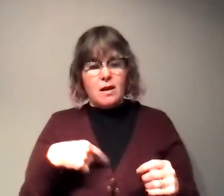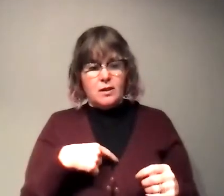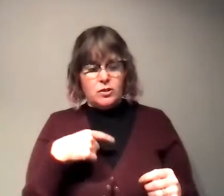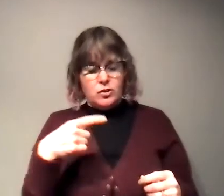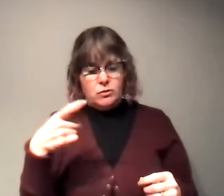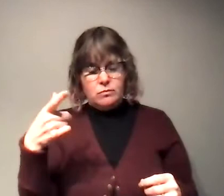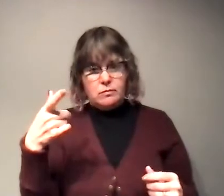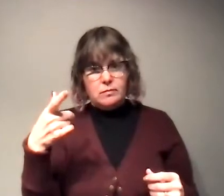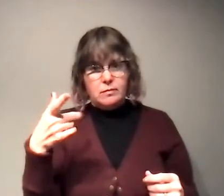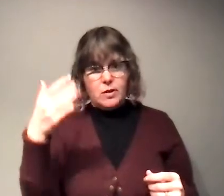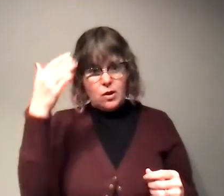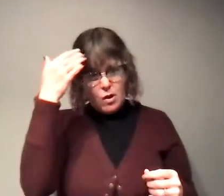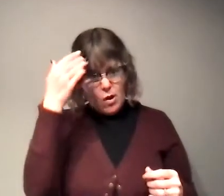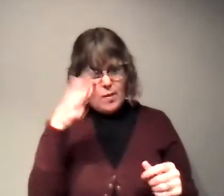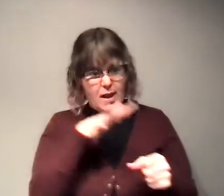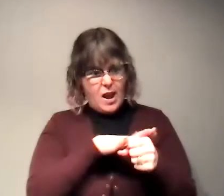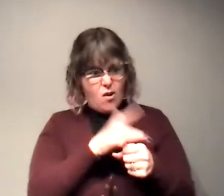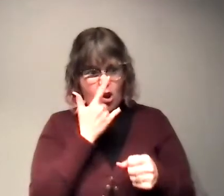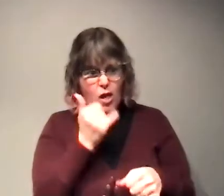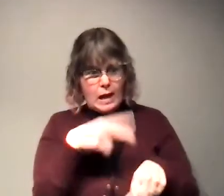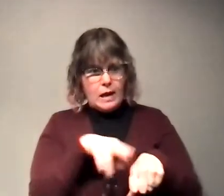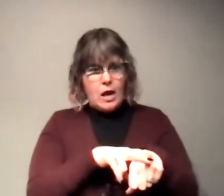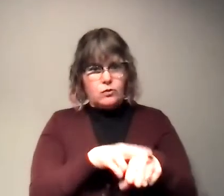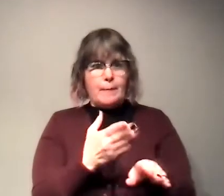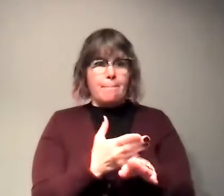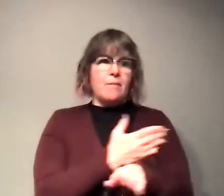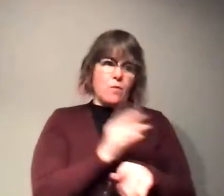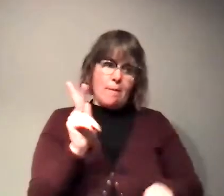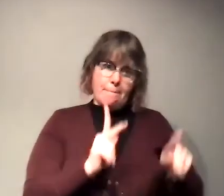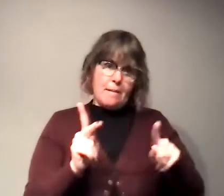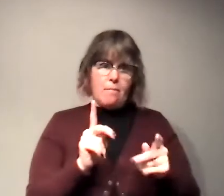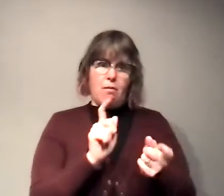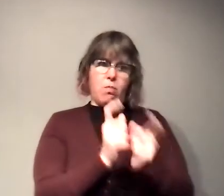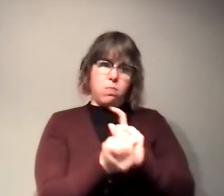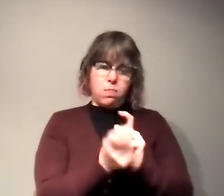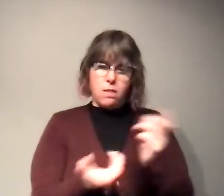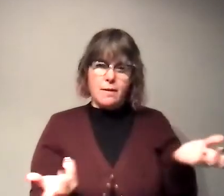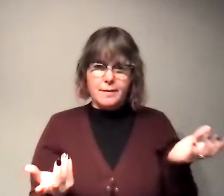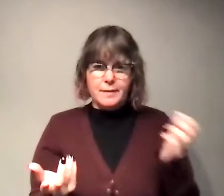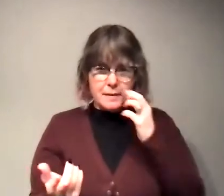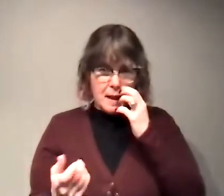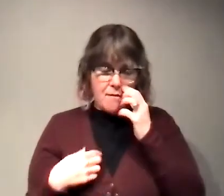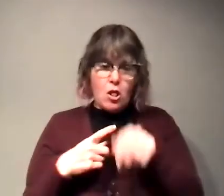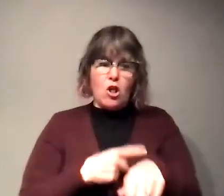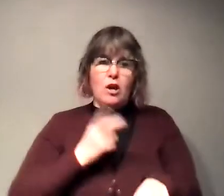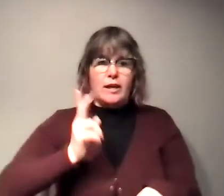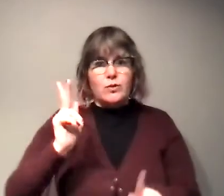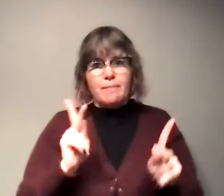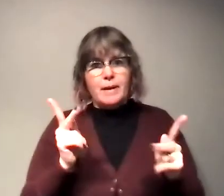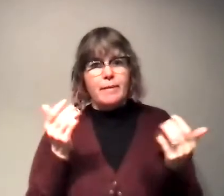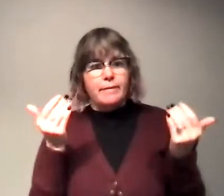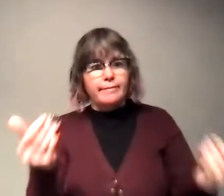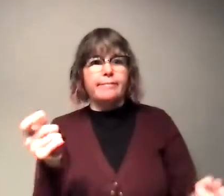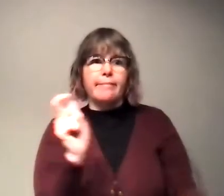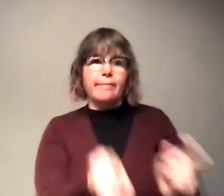the area would look like naturally before there were people changing it. There's a long history of people changing things on the